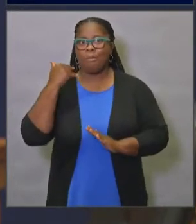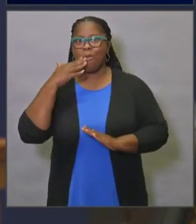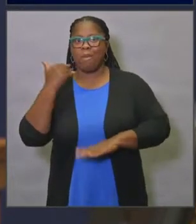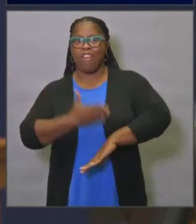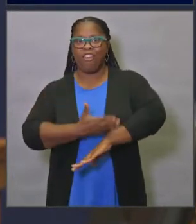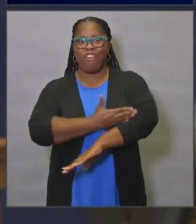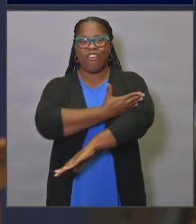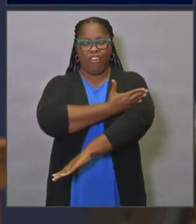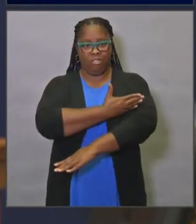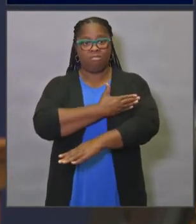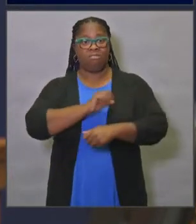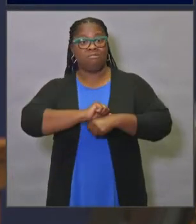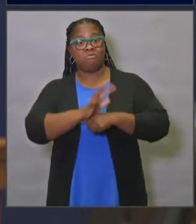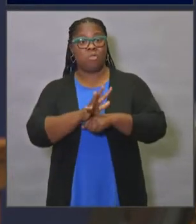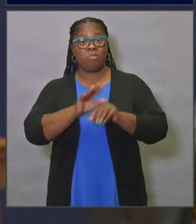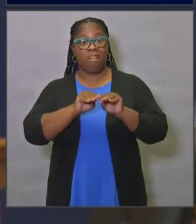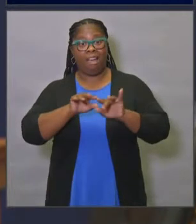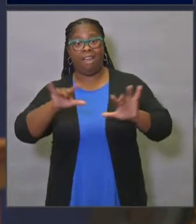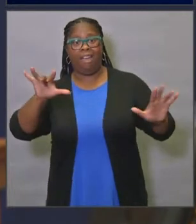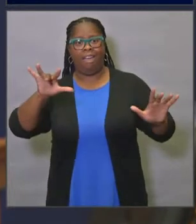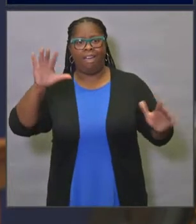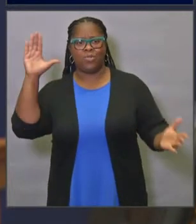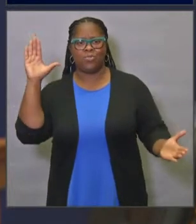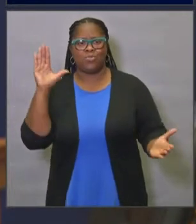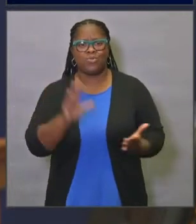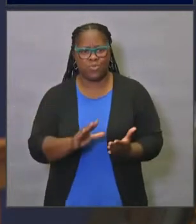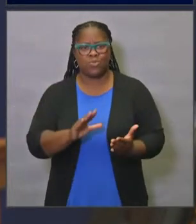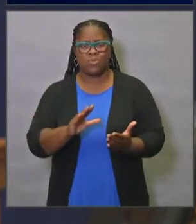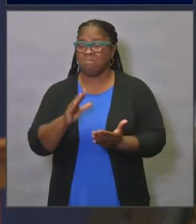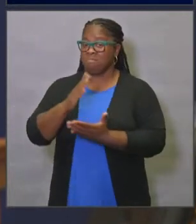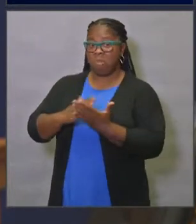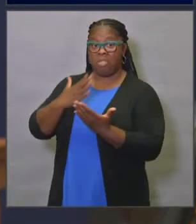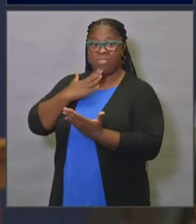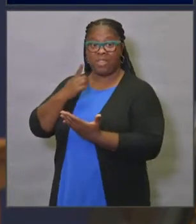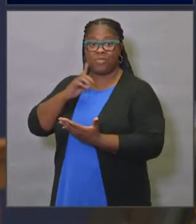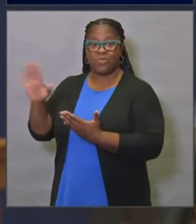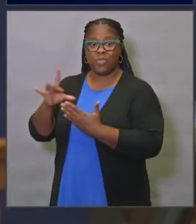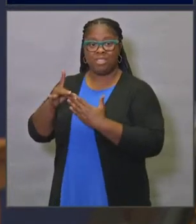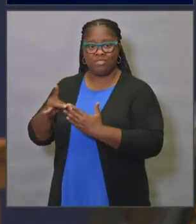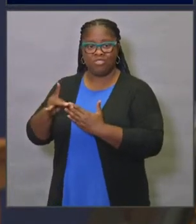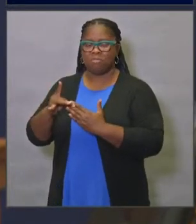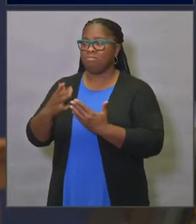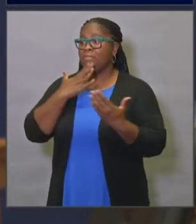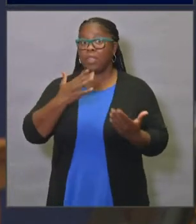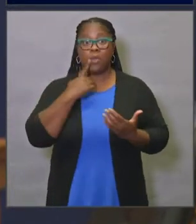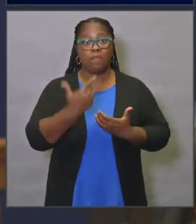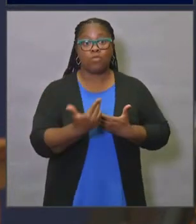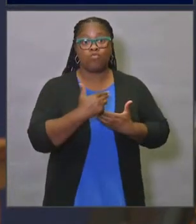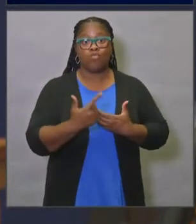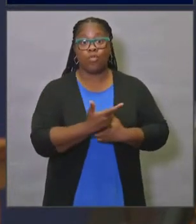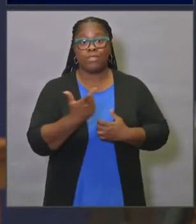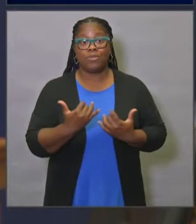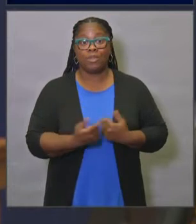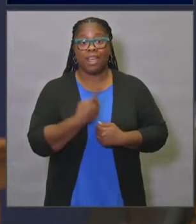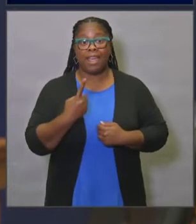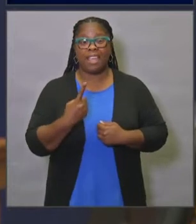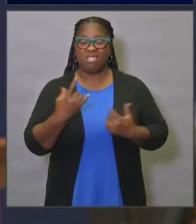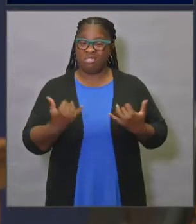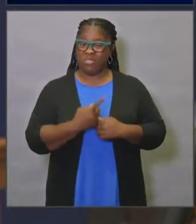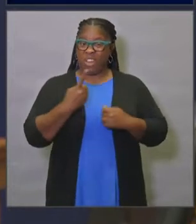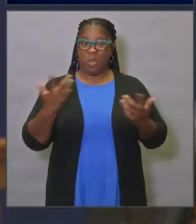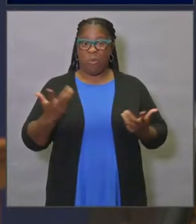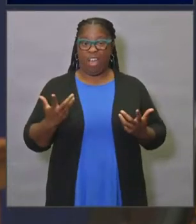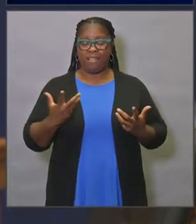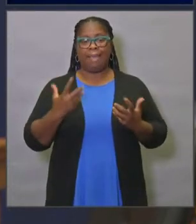thanks in large part to your leadership. Thank you for joining me today. I want to acknowledge first off that today is International Overdose